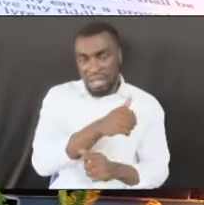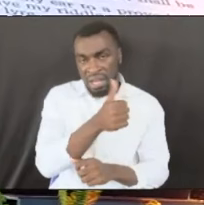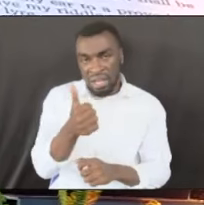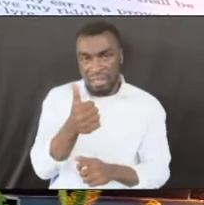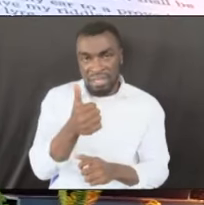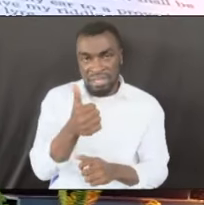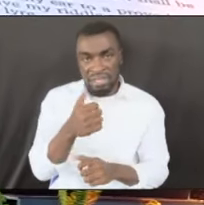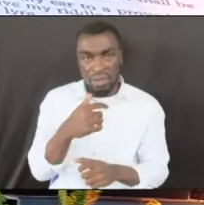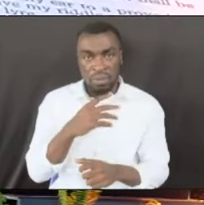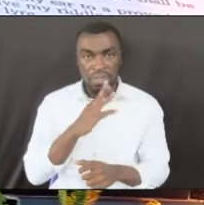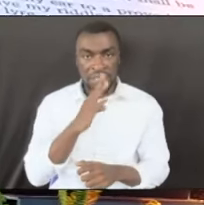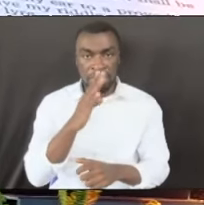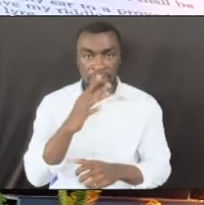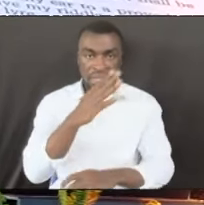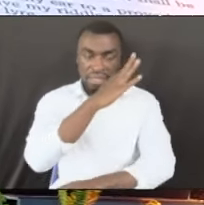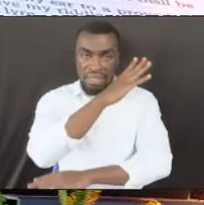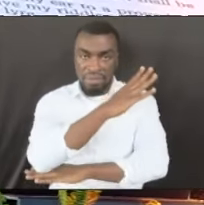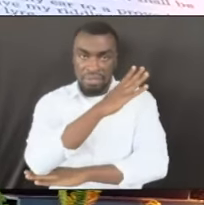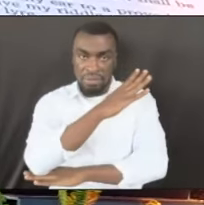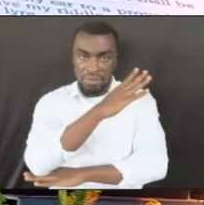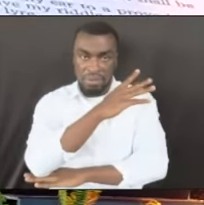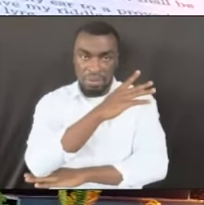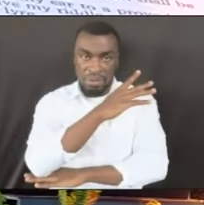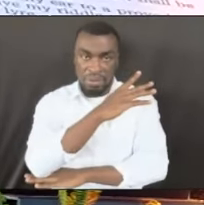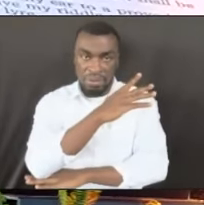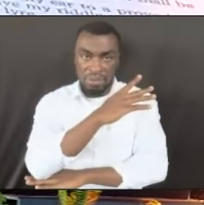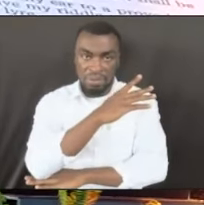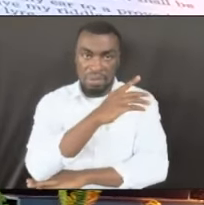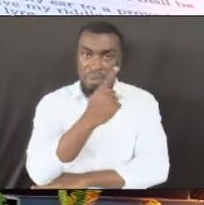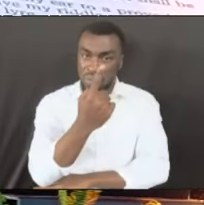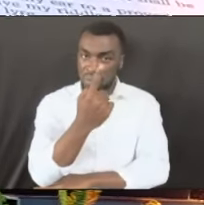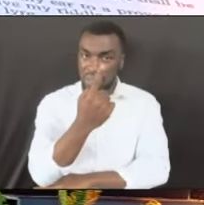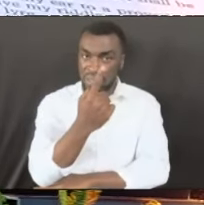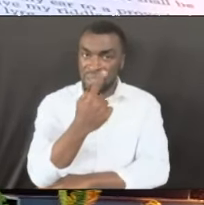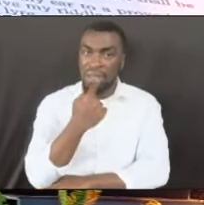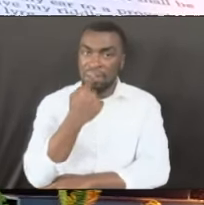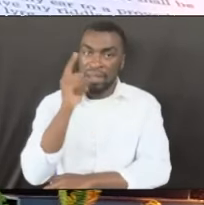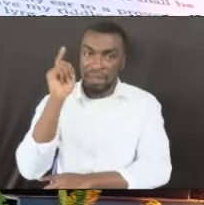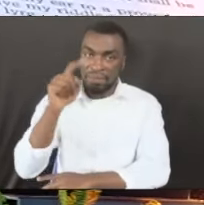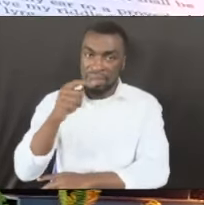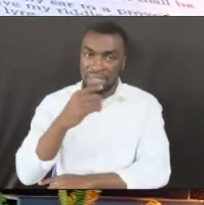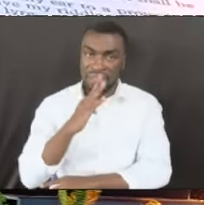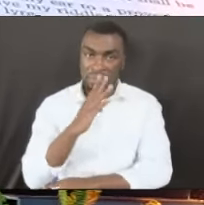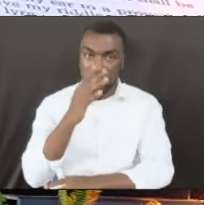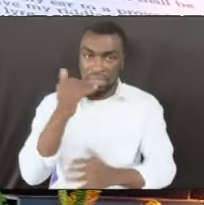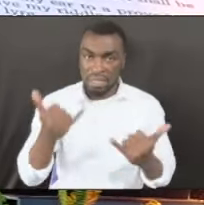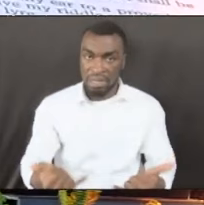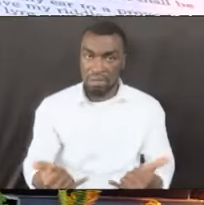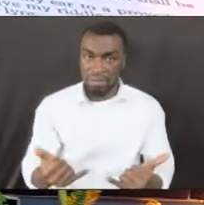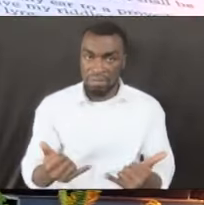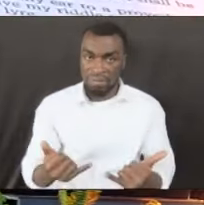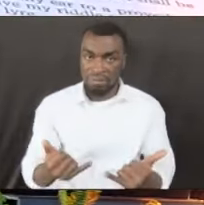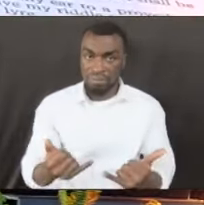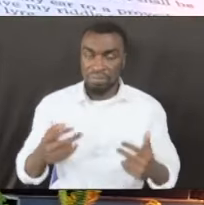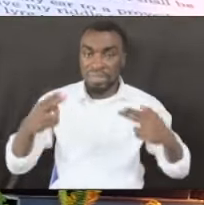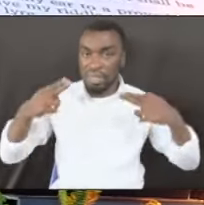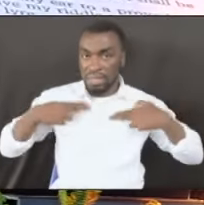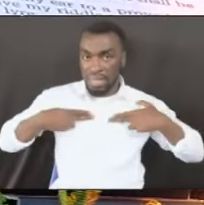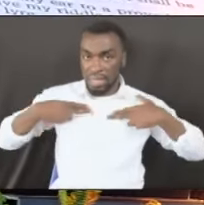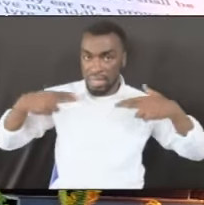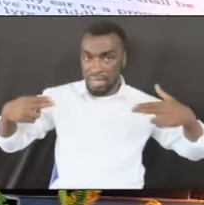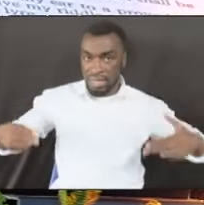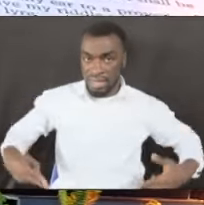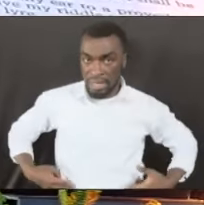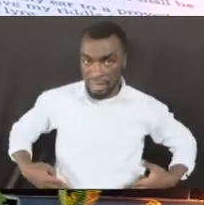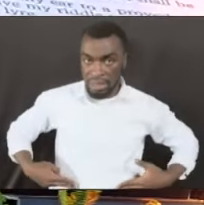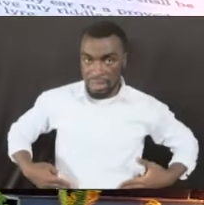there is one that I must read now. Blessings. Then there's another one here. Health. So the team